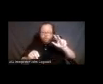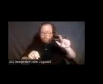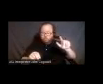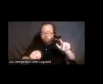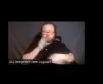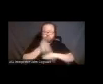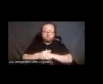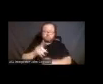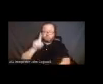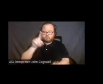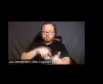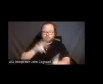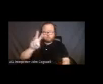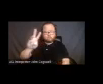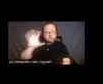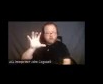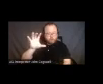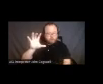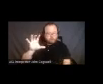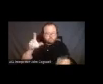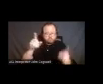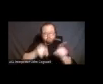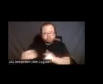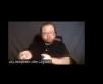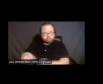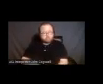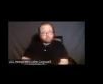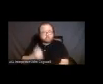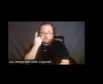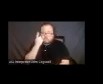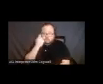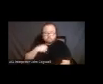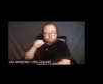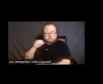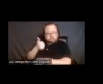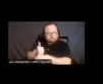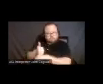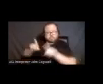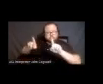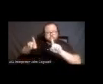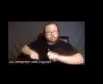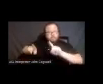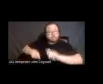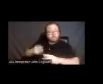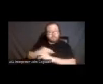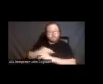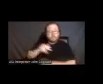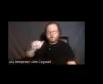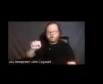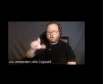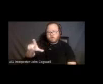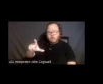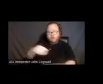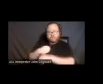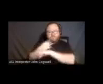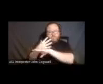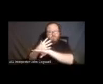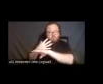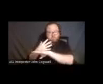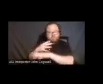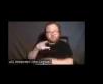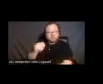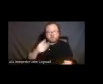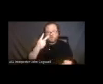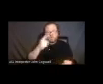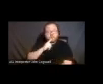over 1,600. We have also recently implemented a pilot using ASL video chat so that 2